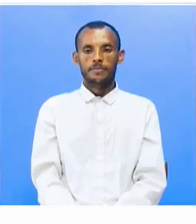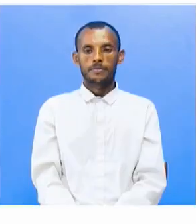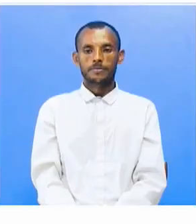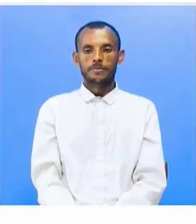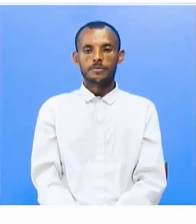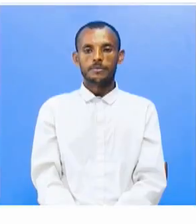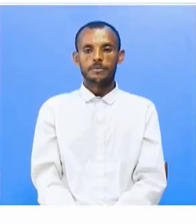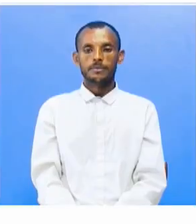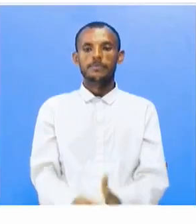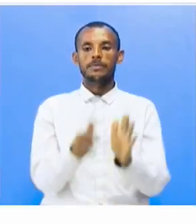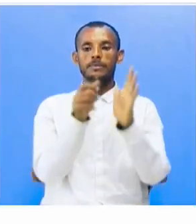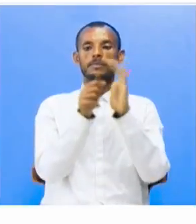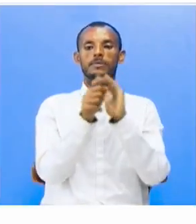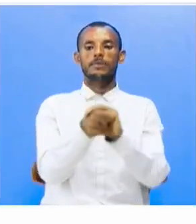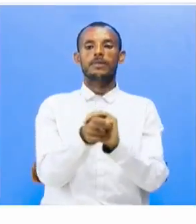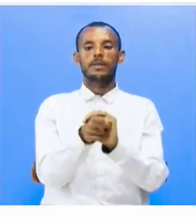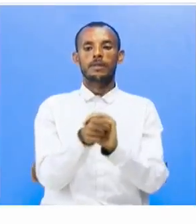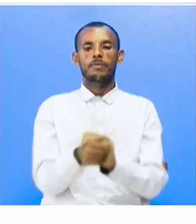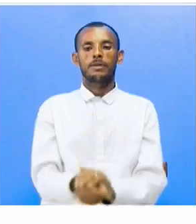Example.